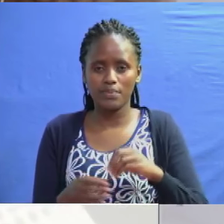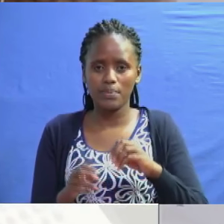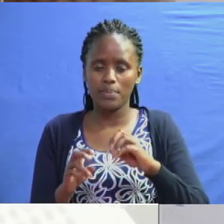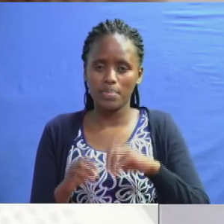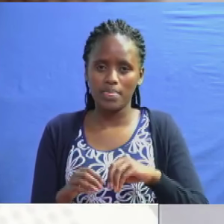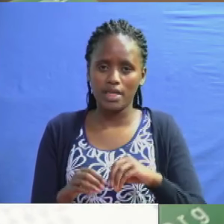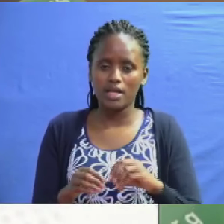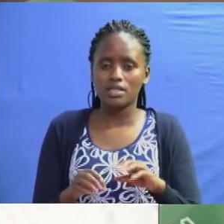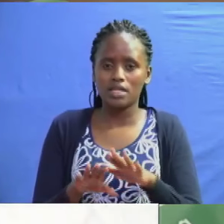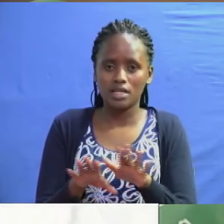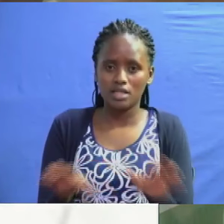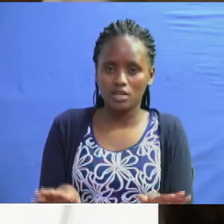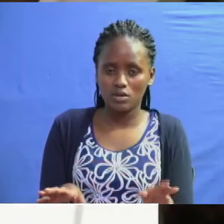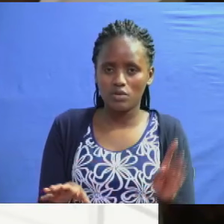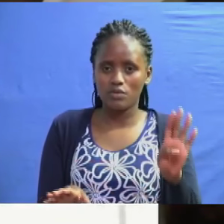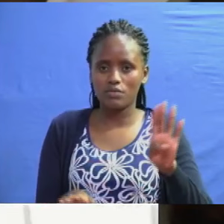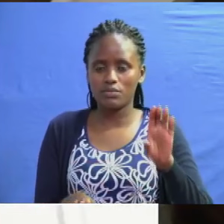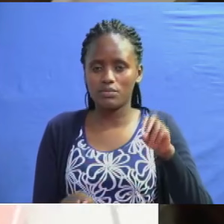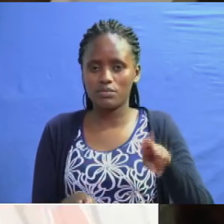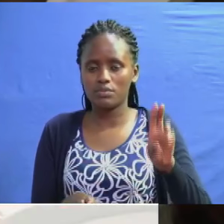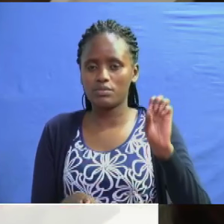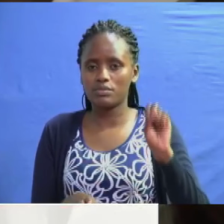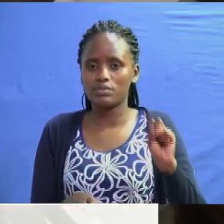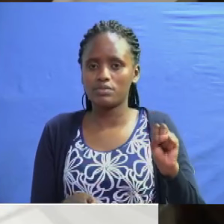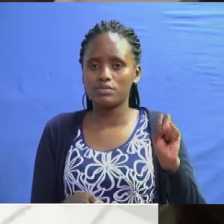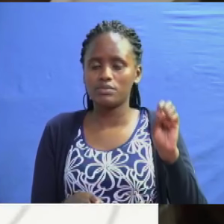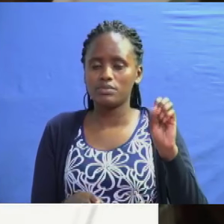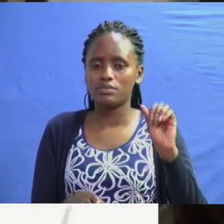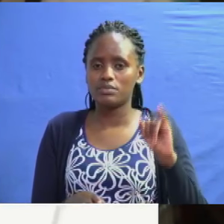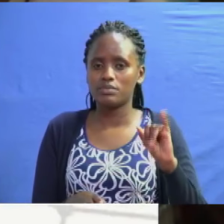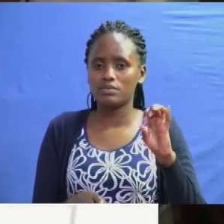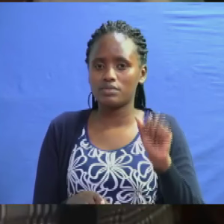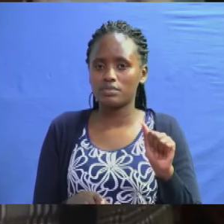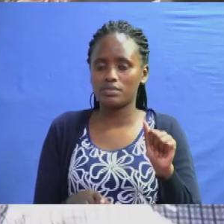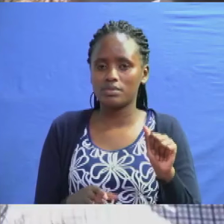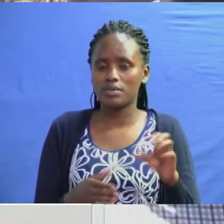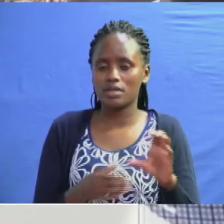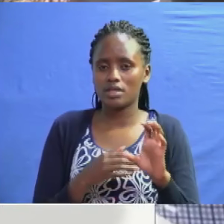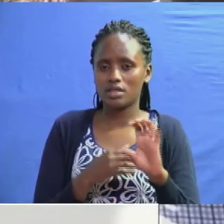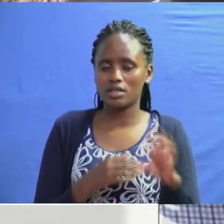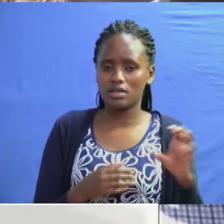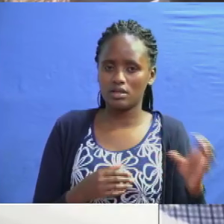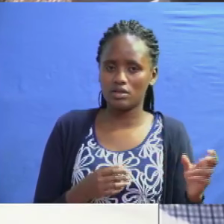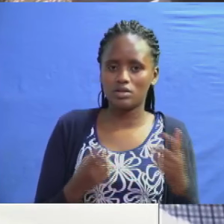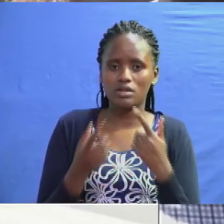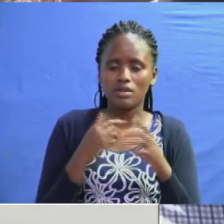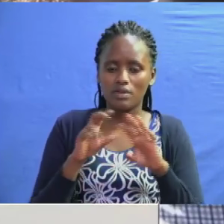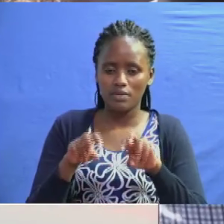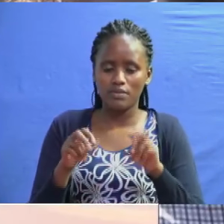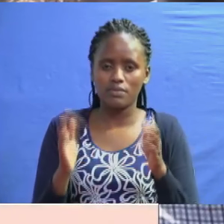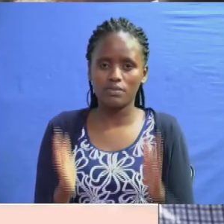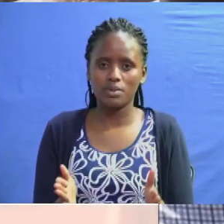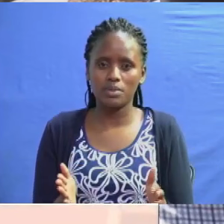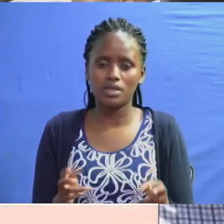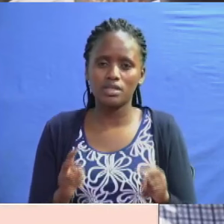area of interest for the county of Busia, noting that they have a ready industry in the county. We want to tell our farmers that they